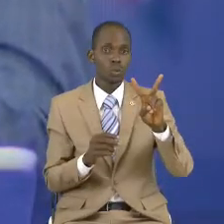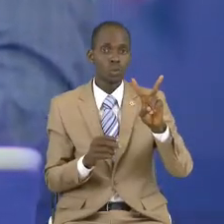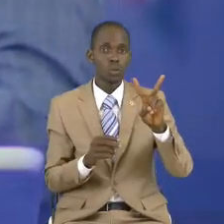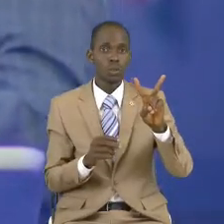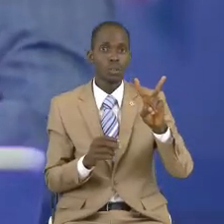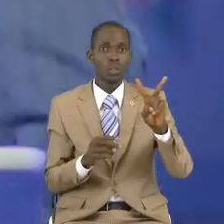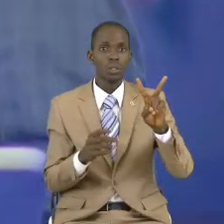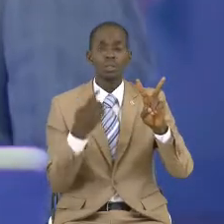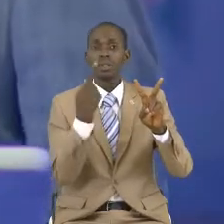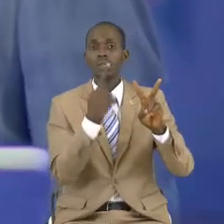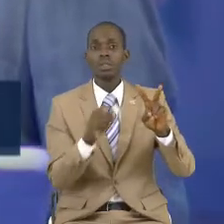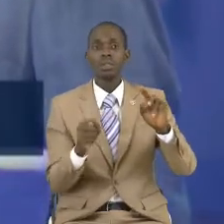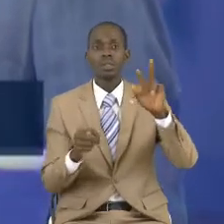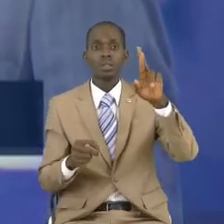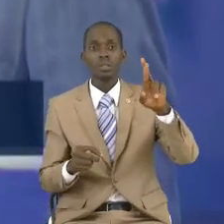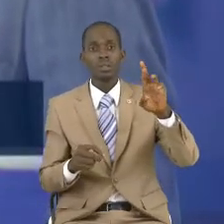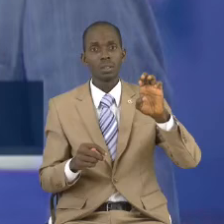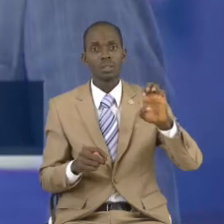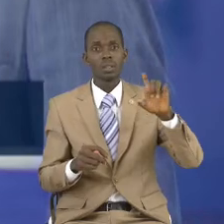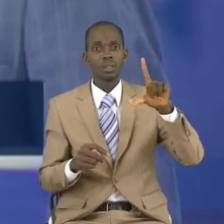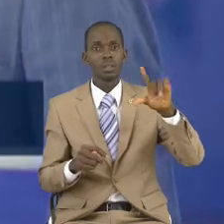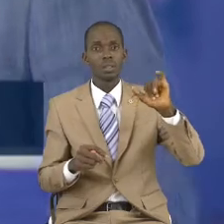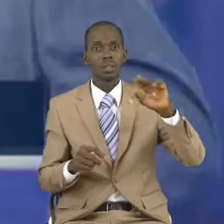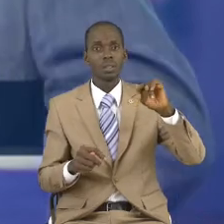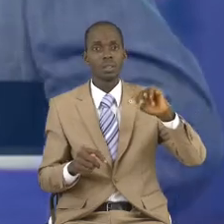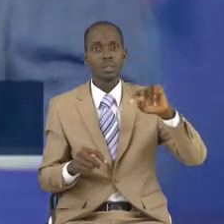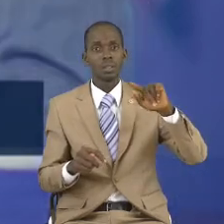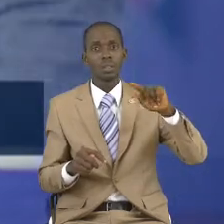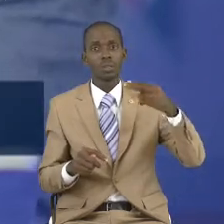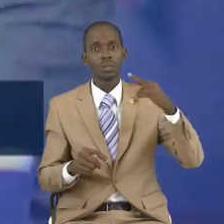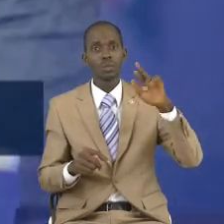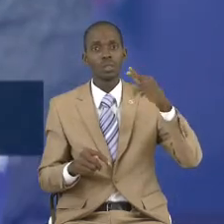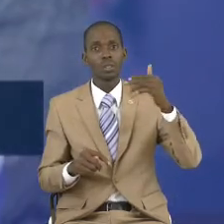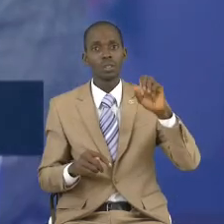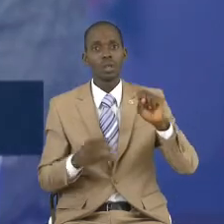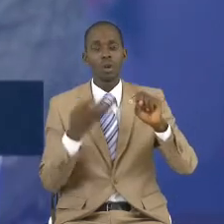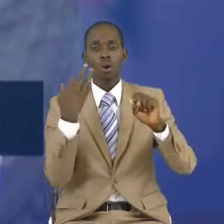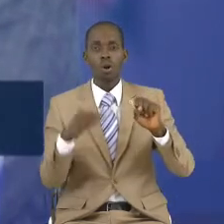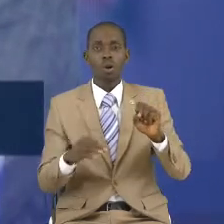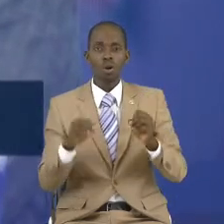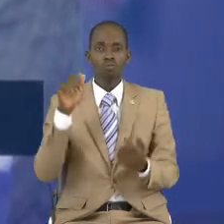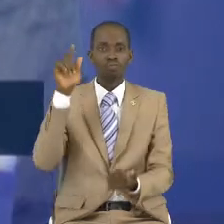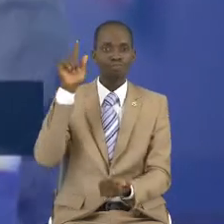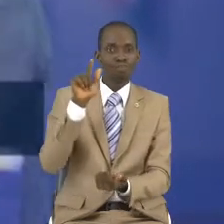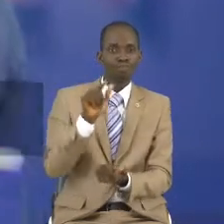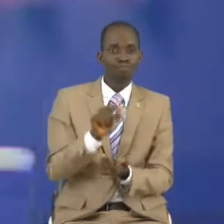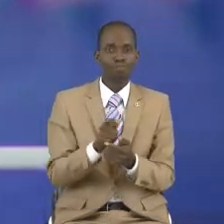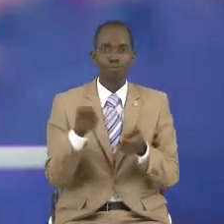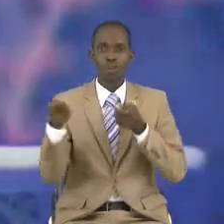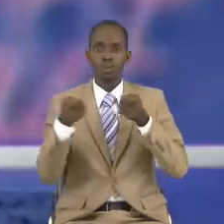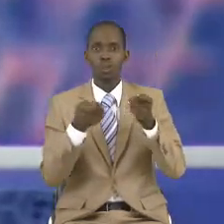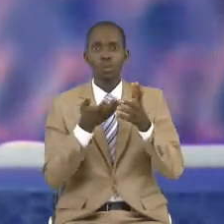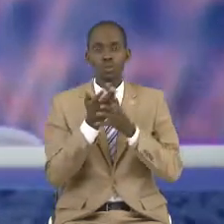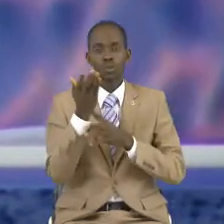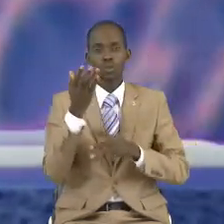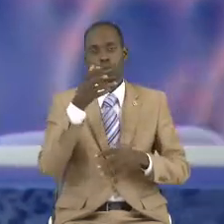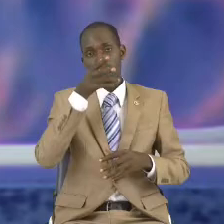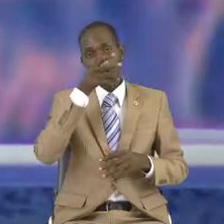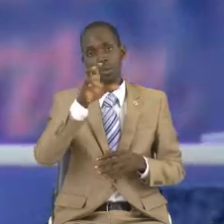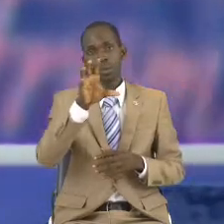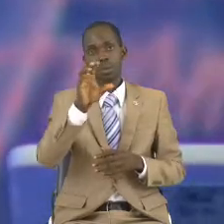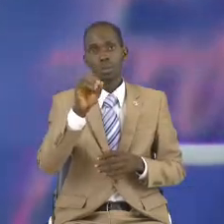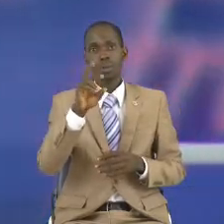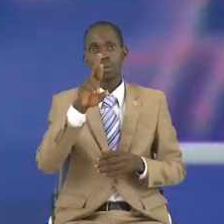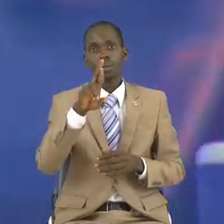question of delegated dominion through corruption adam and eve